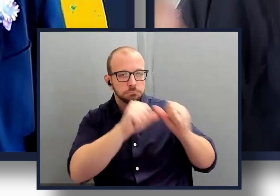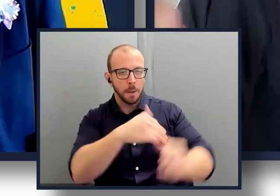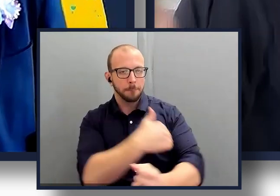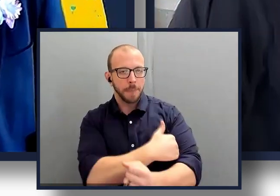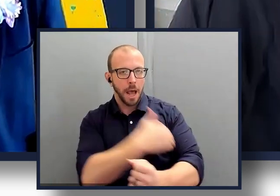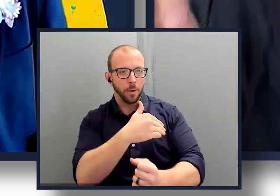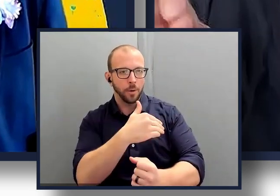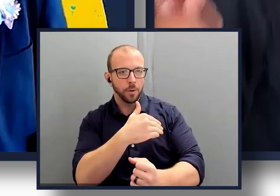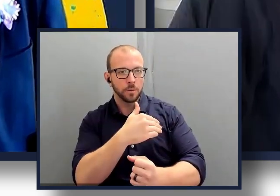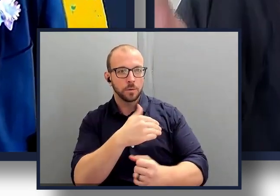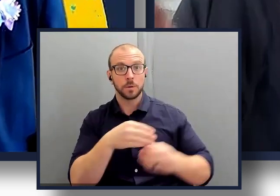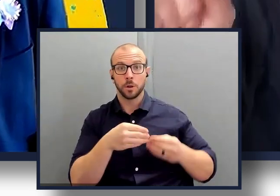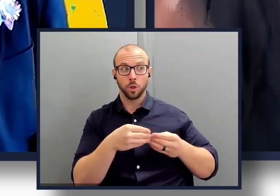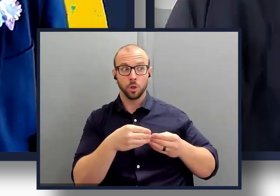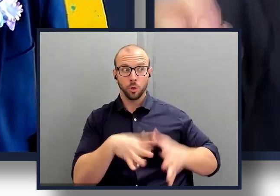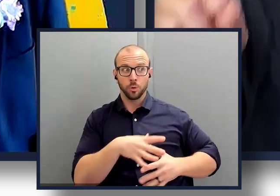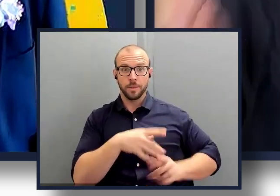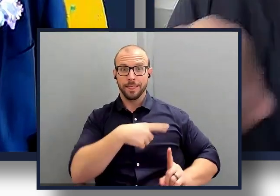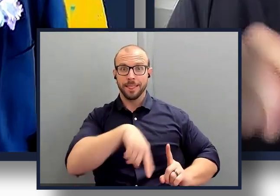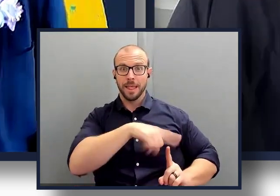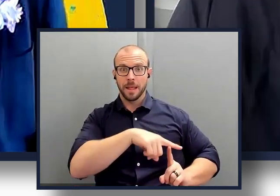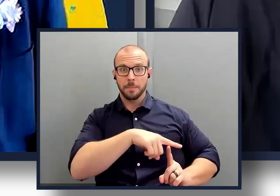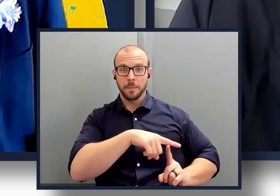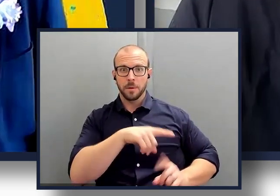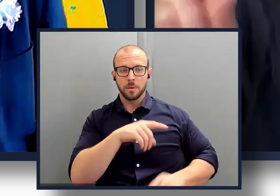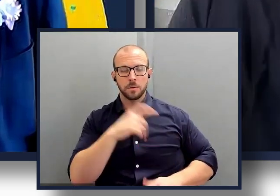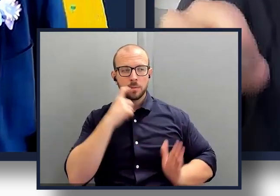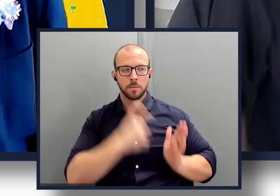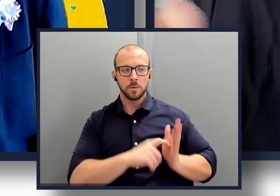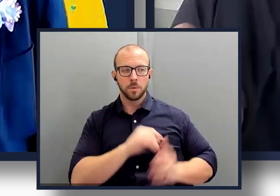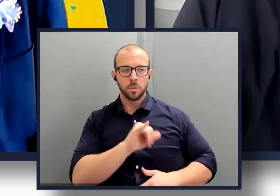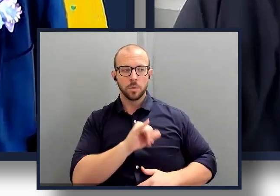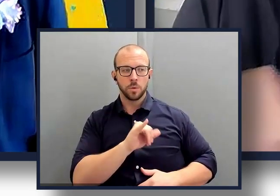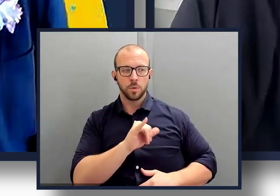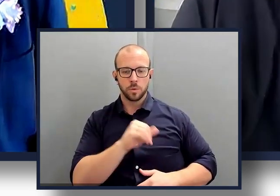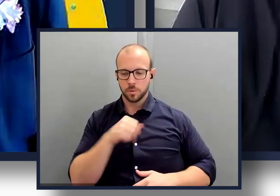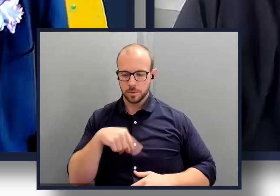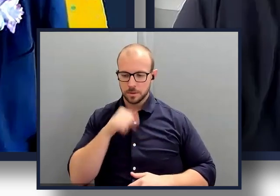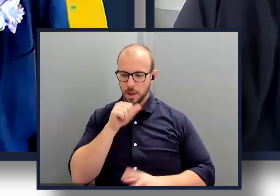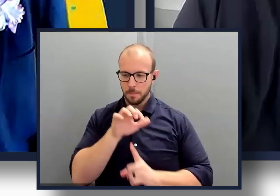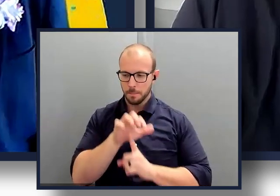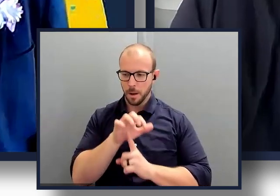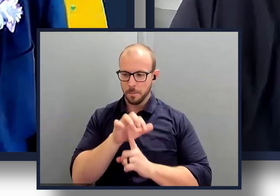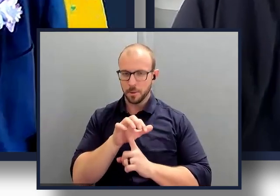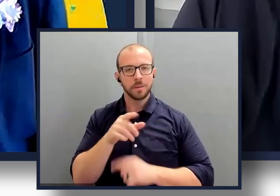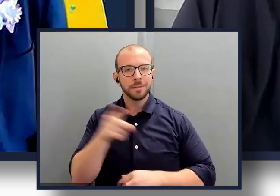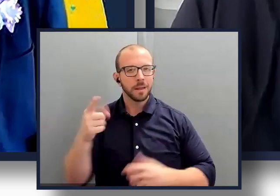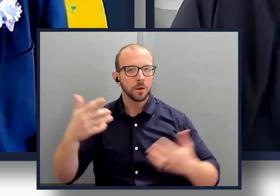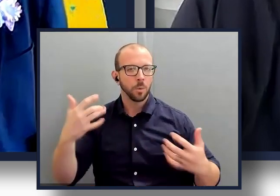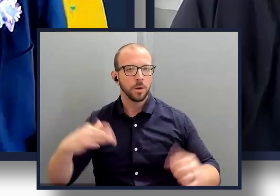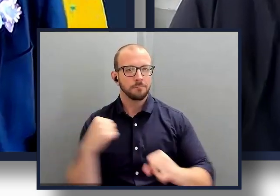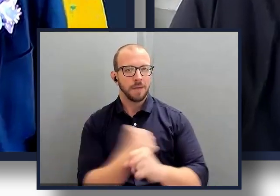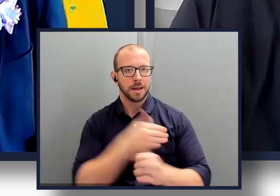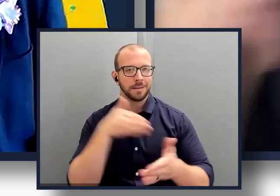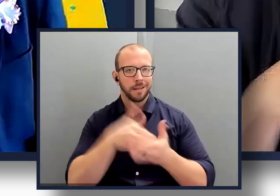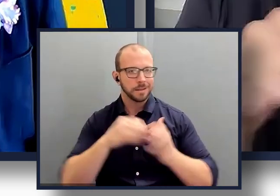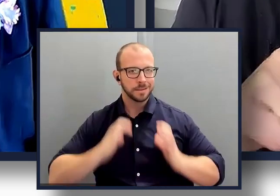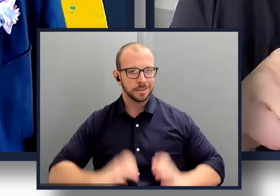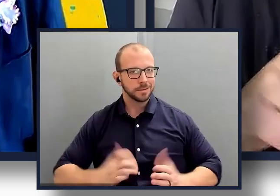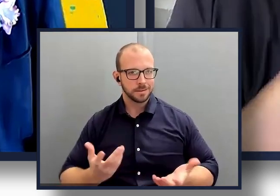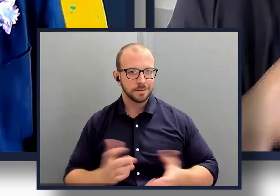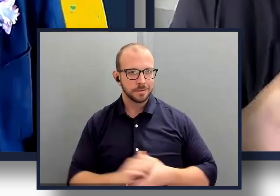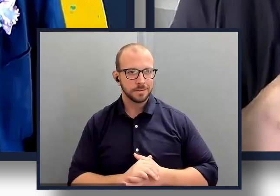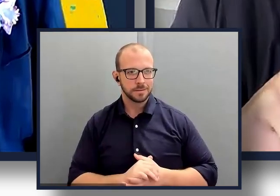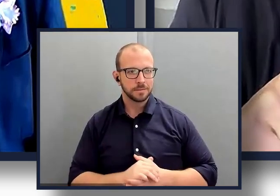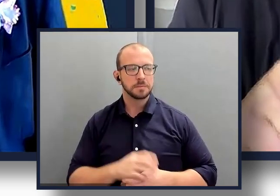see, like this is a deeply unpopular, like they don't want to be fighting against the citizens. they'll just